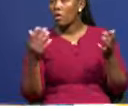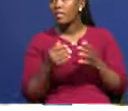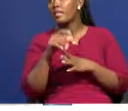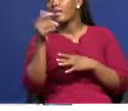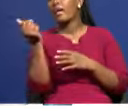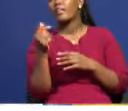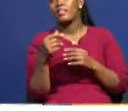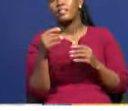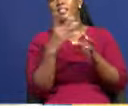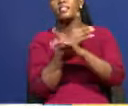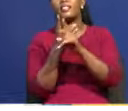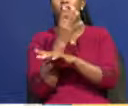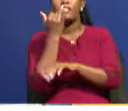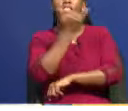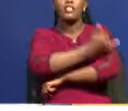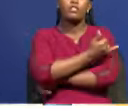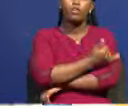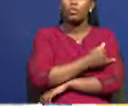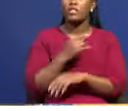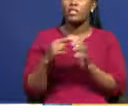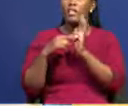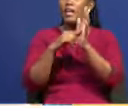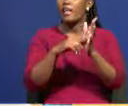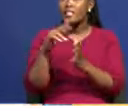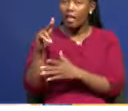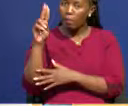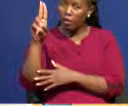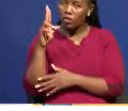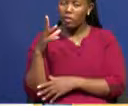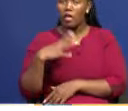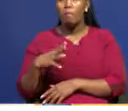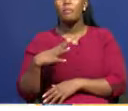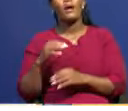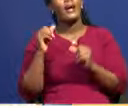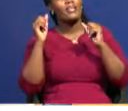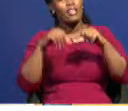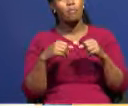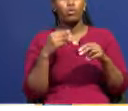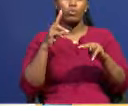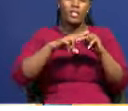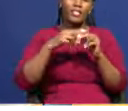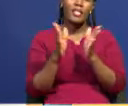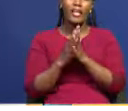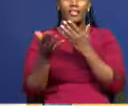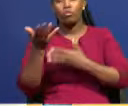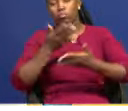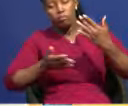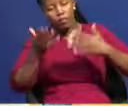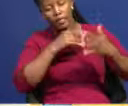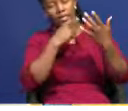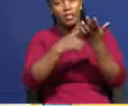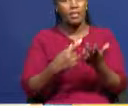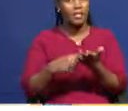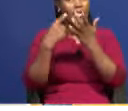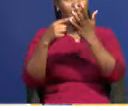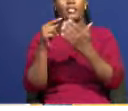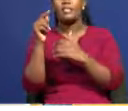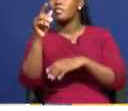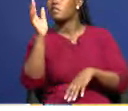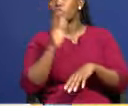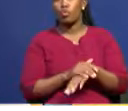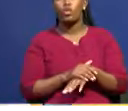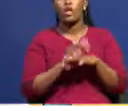in institutes like where my brother works, are able to sit down and discuss the finance bill. I think it's a good thing, and the